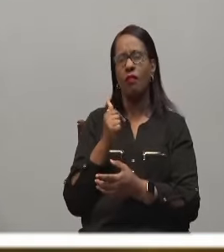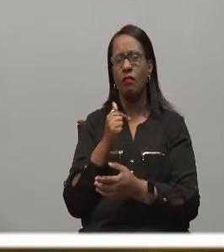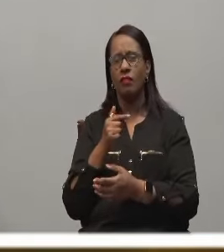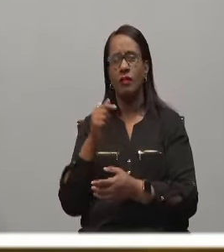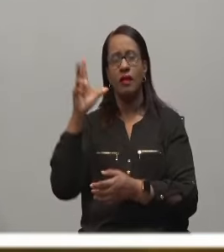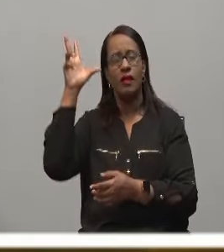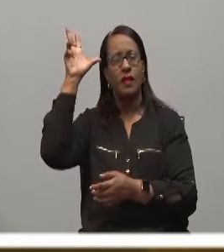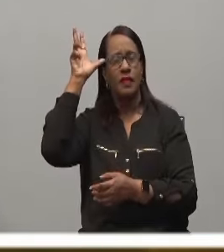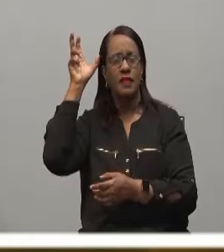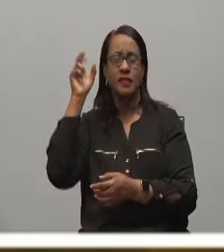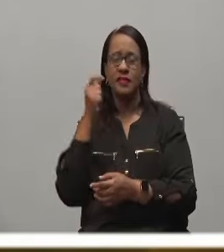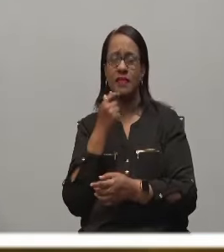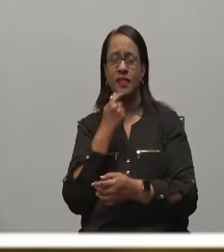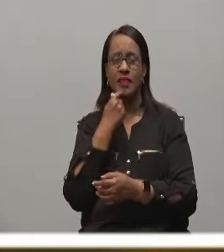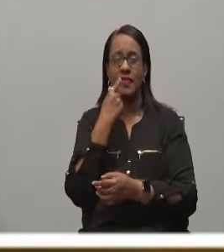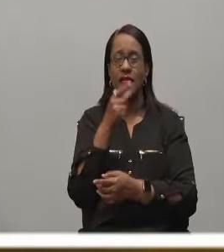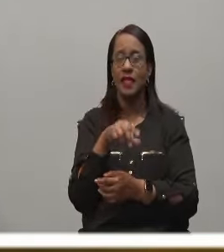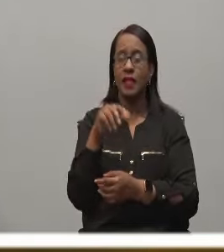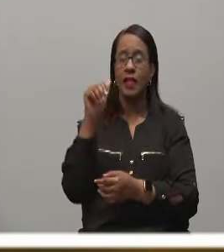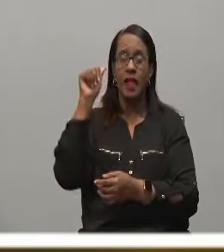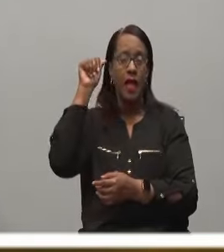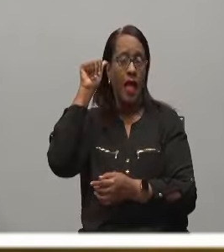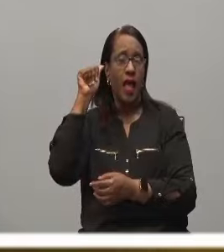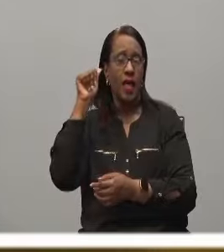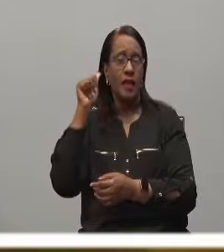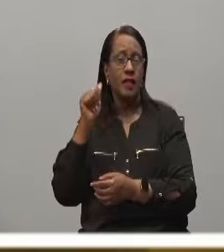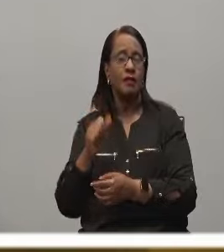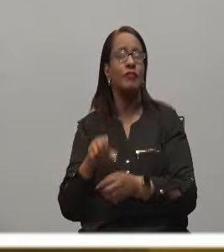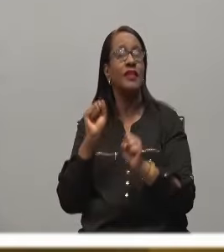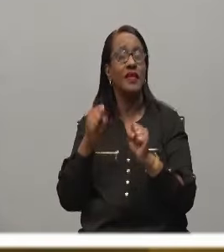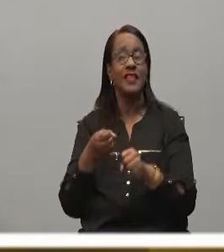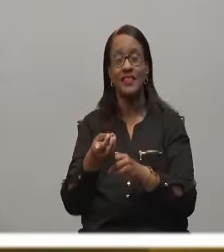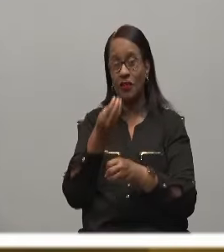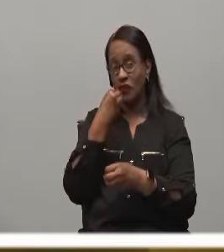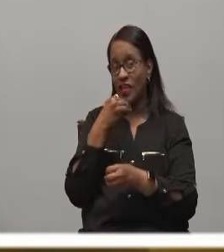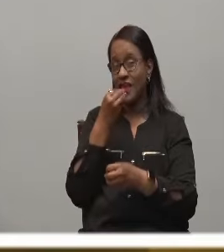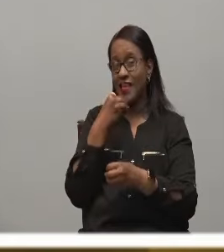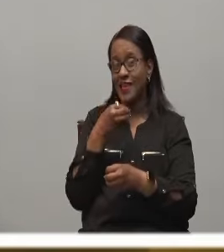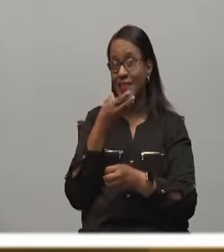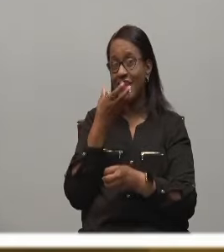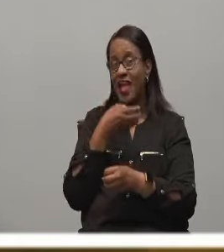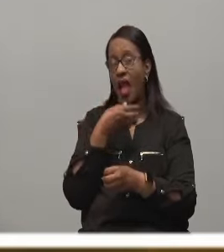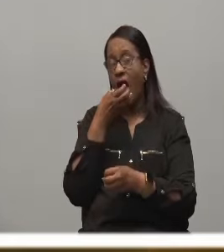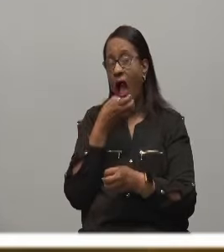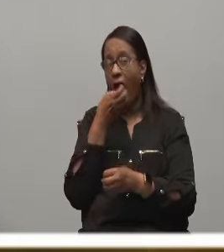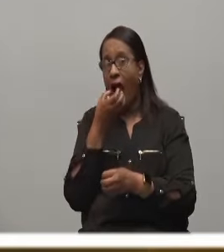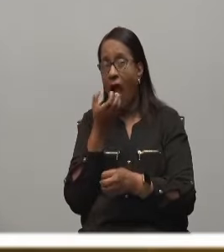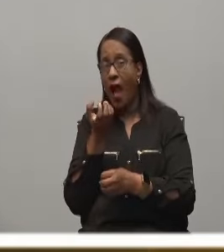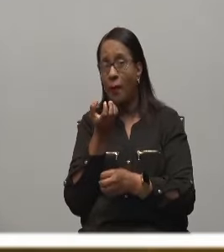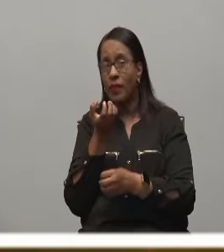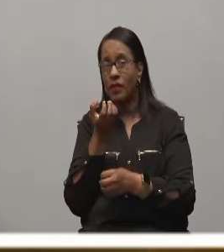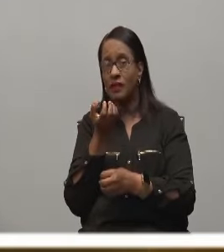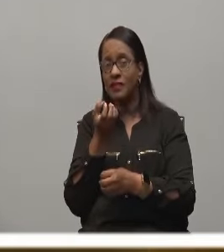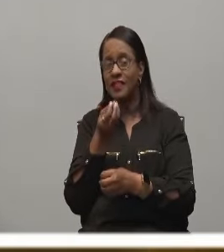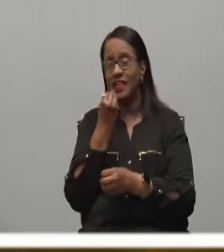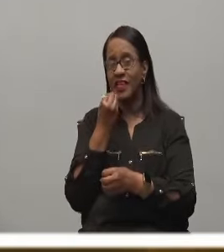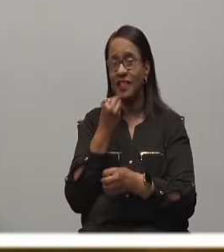You know, if you read this, you could just be nice and wonderful. Come on, man, eat the thing.